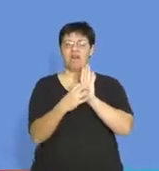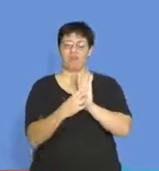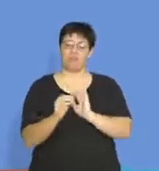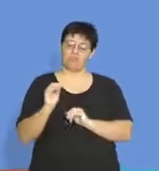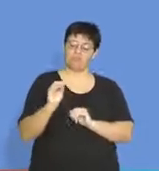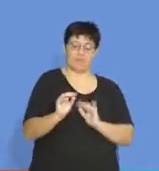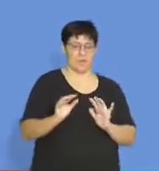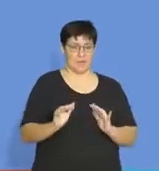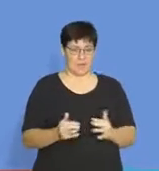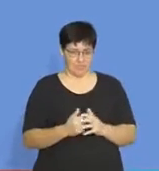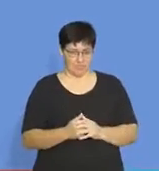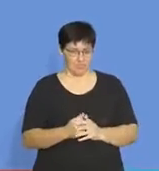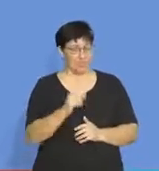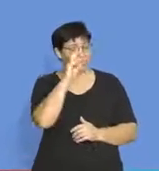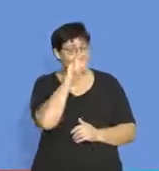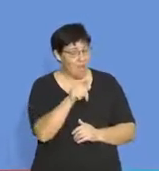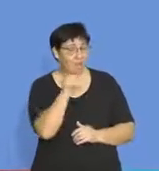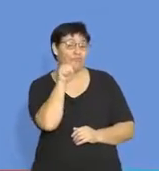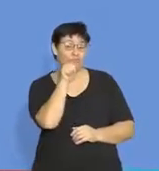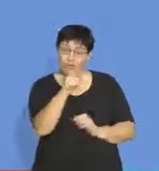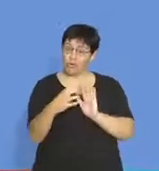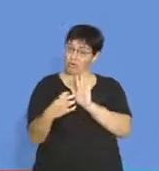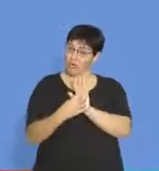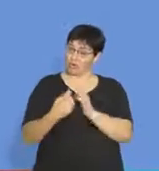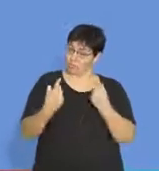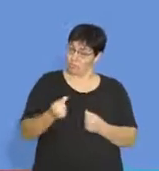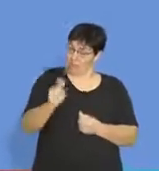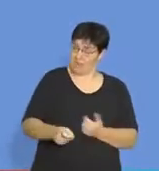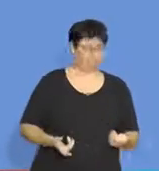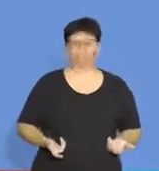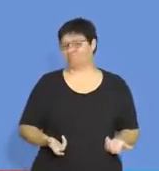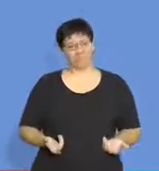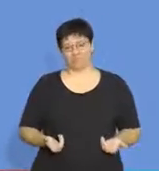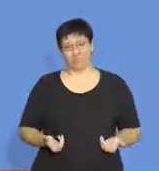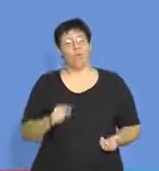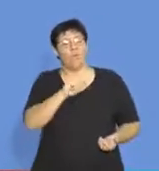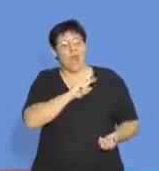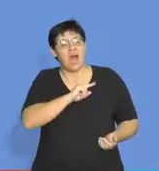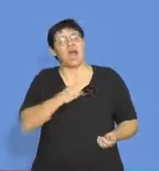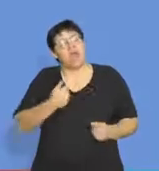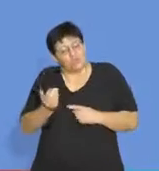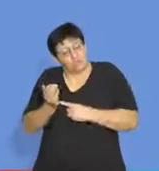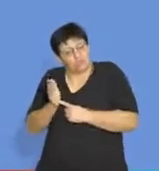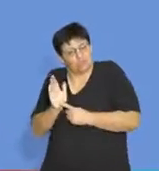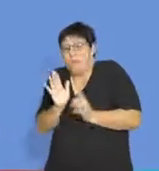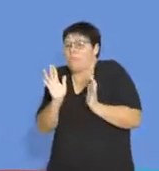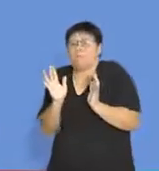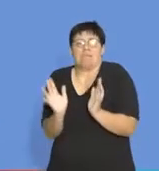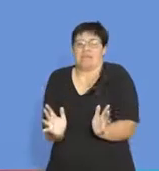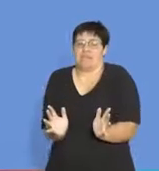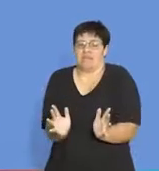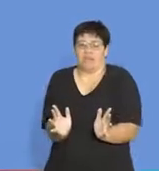But remember, I will keep on saying the graphical part of it is just me trying to show you how do you